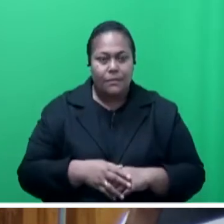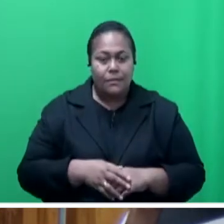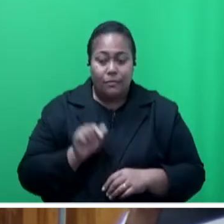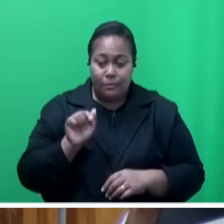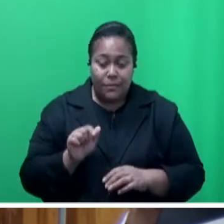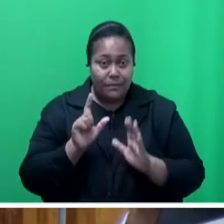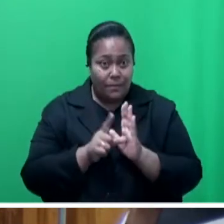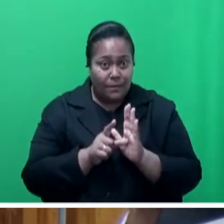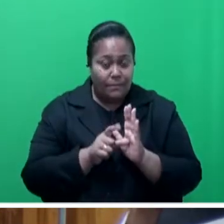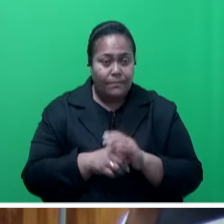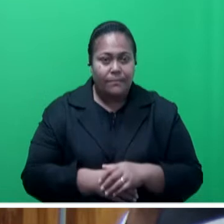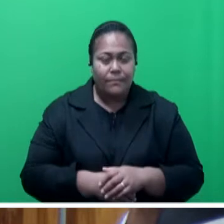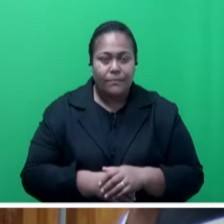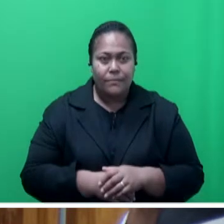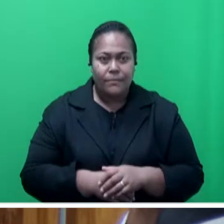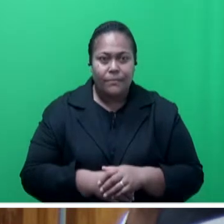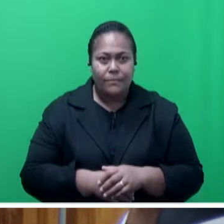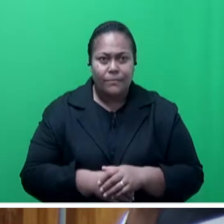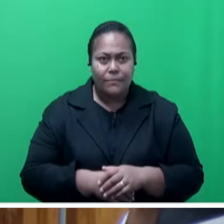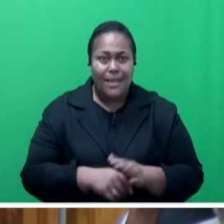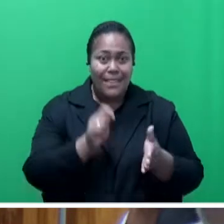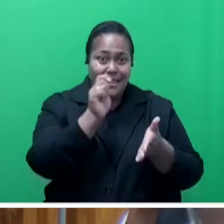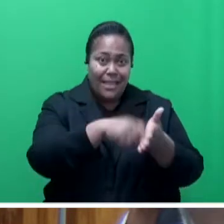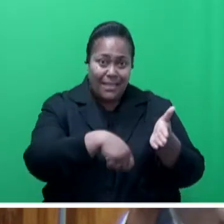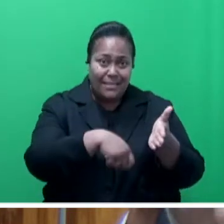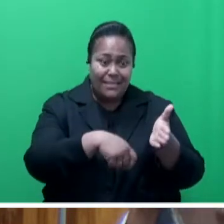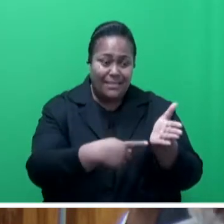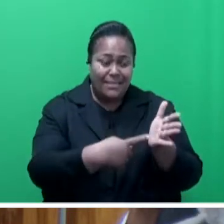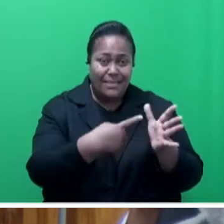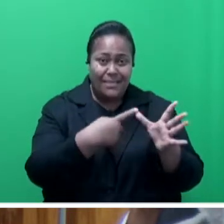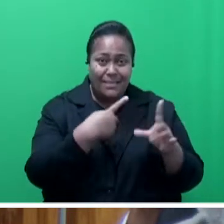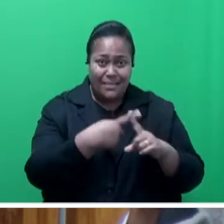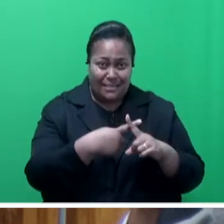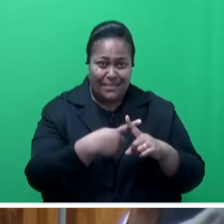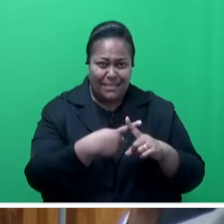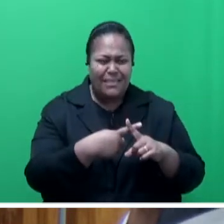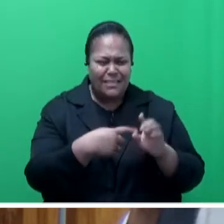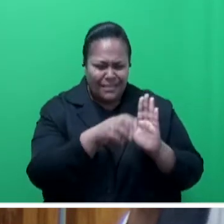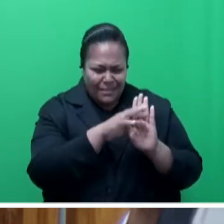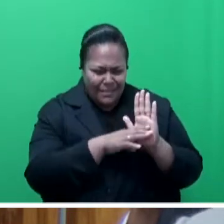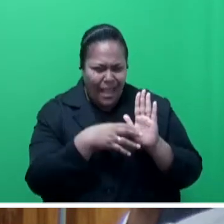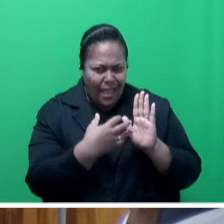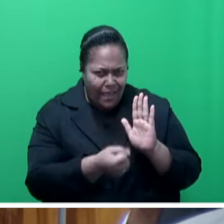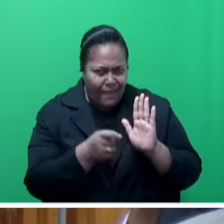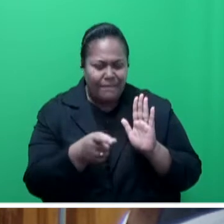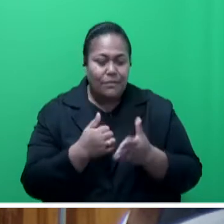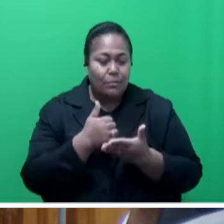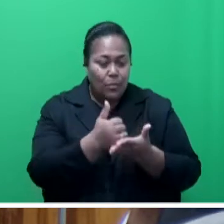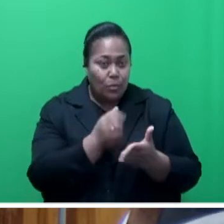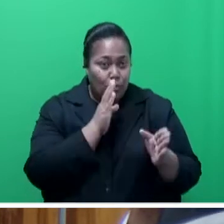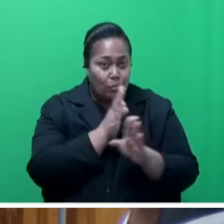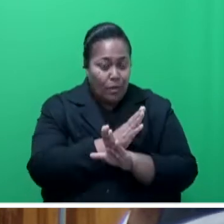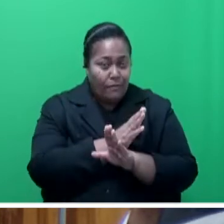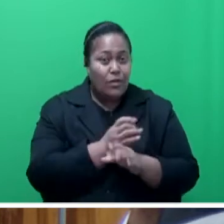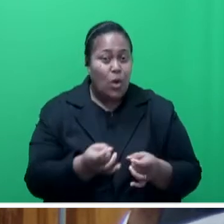the tax incentives that have been put in place and the support to the private hospitals, we now have a Cath Lab also